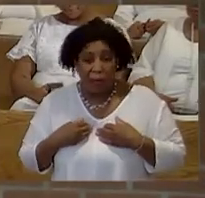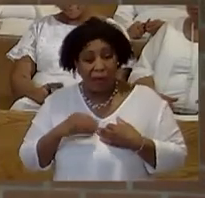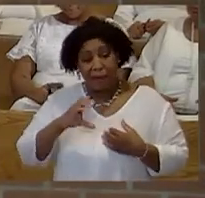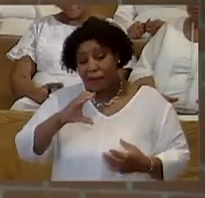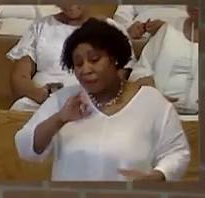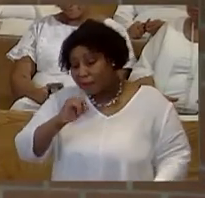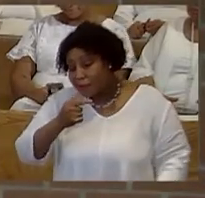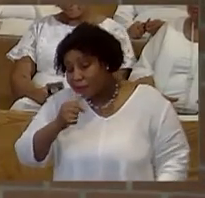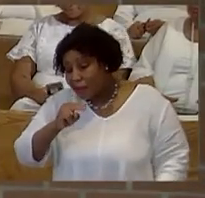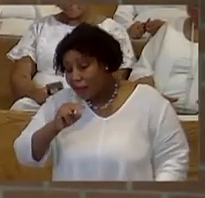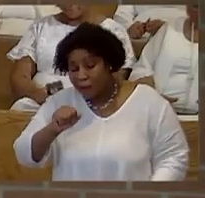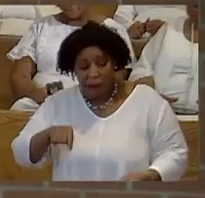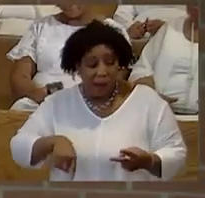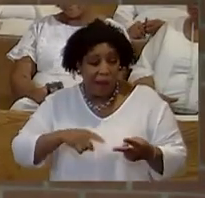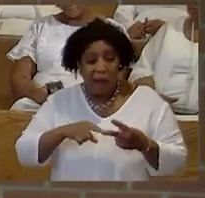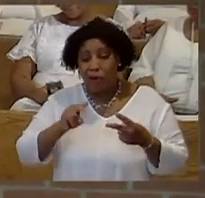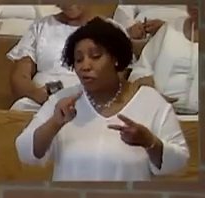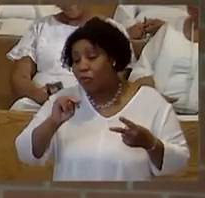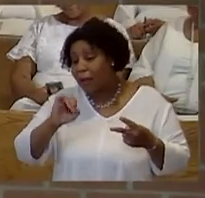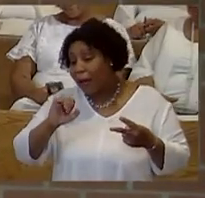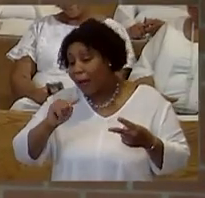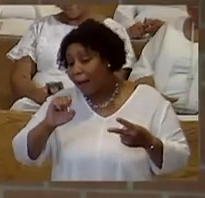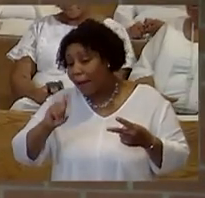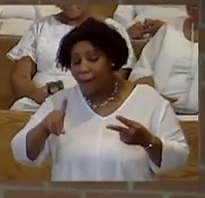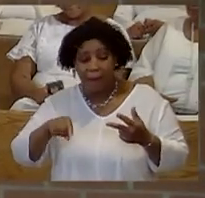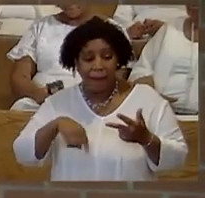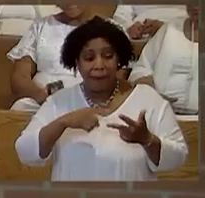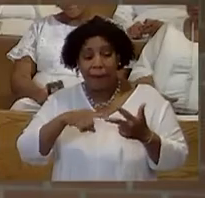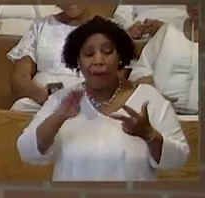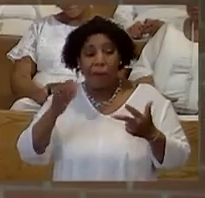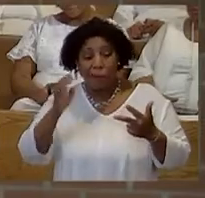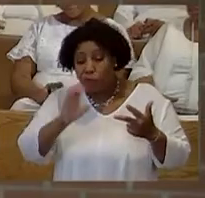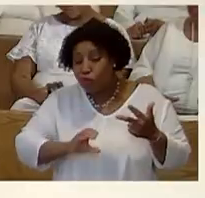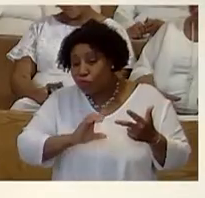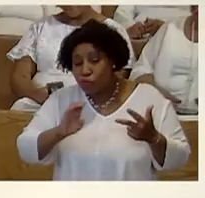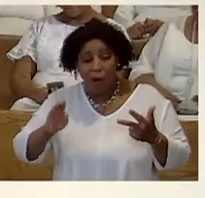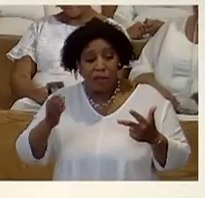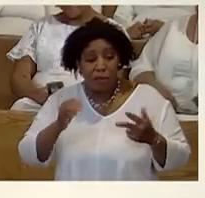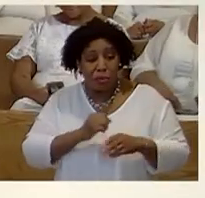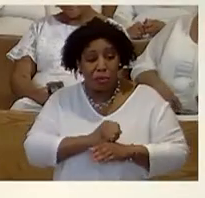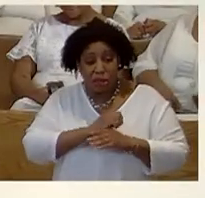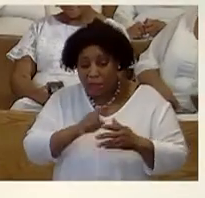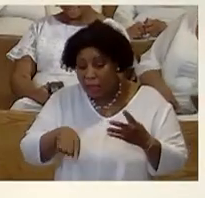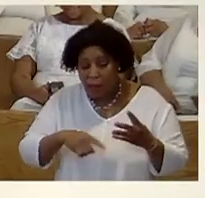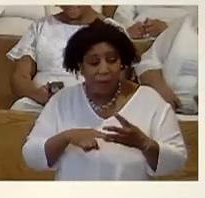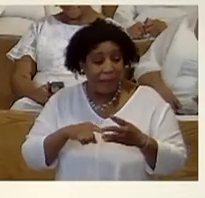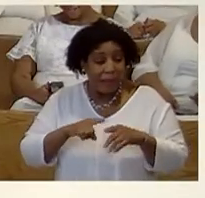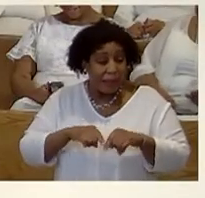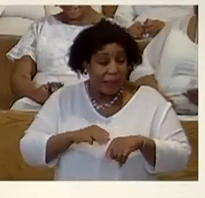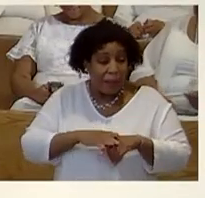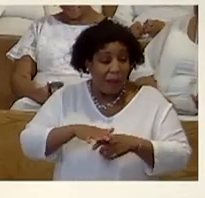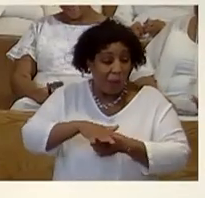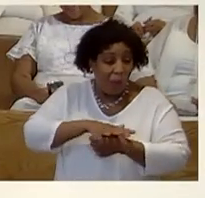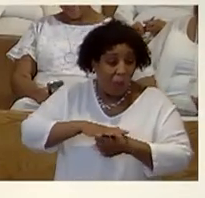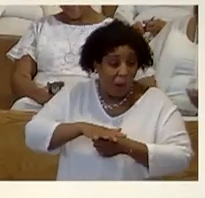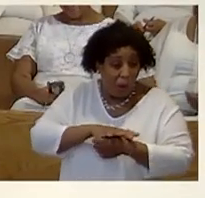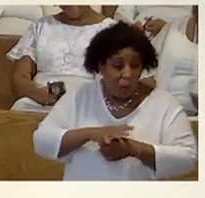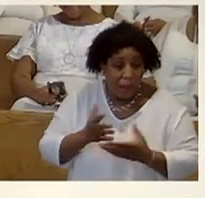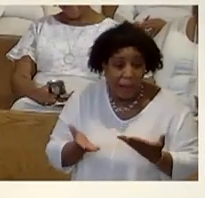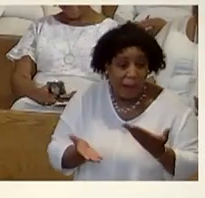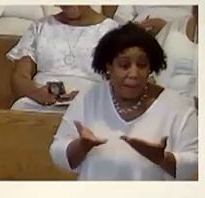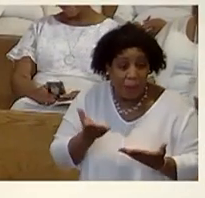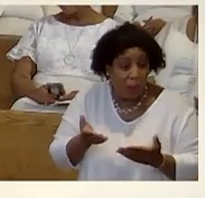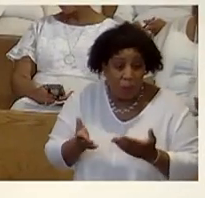might have United. You might have Blue Cross, Blue Shield, depending on where your neighborhood is or where you're located,